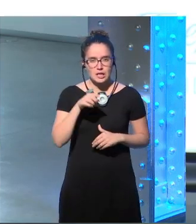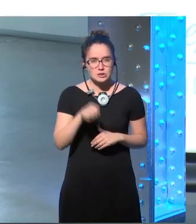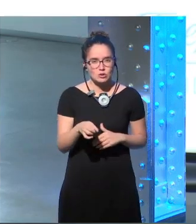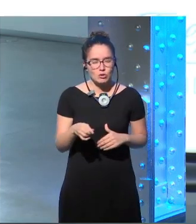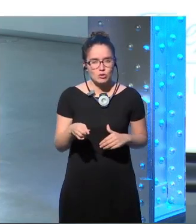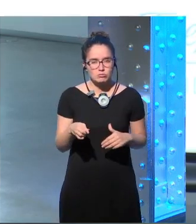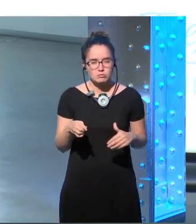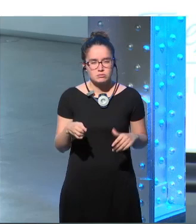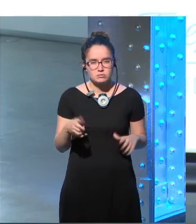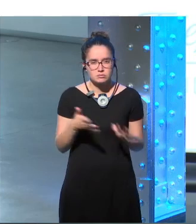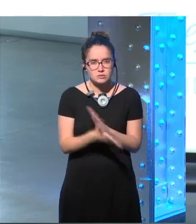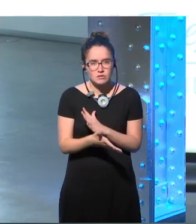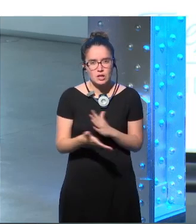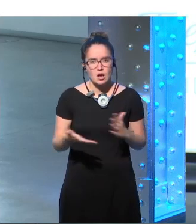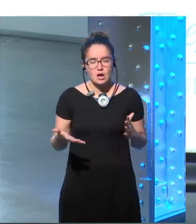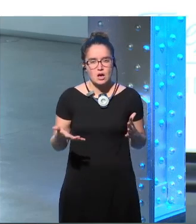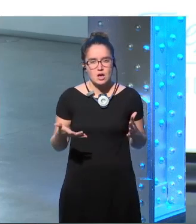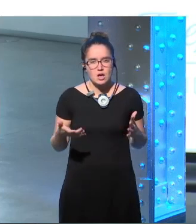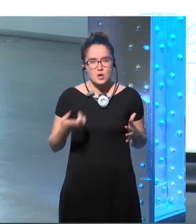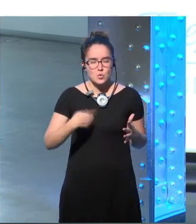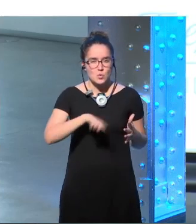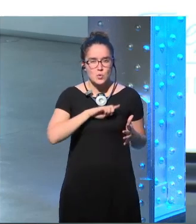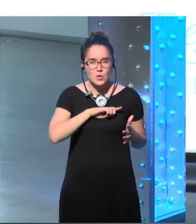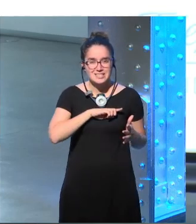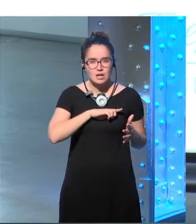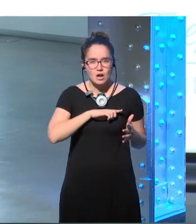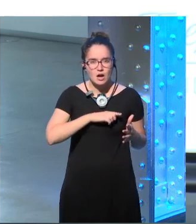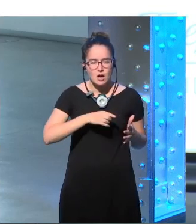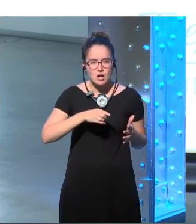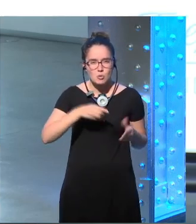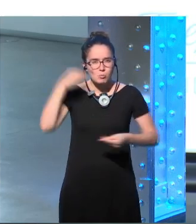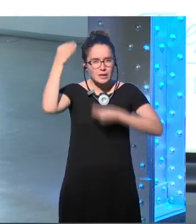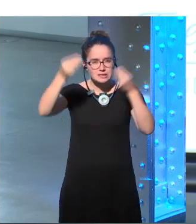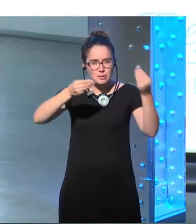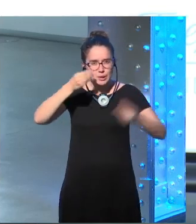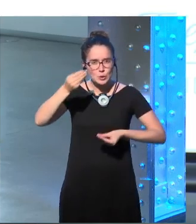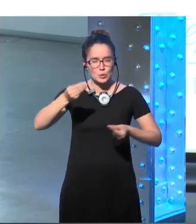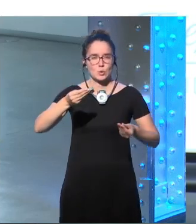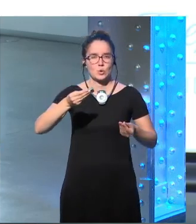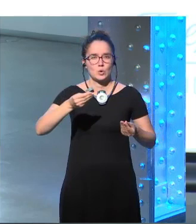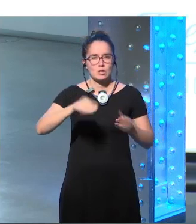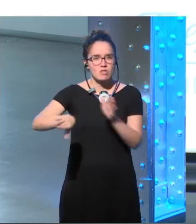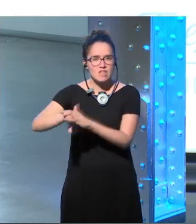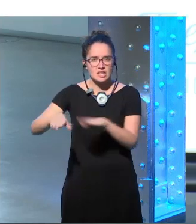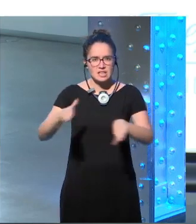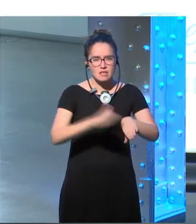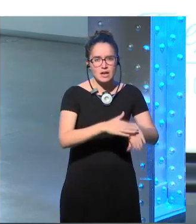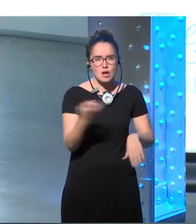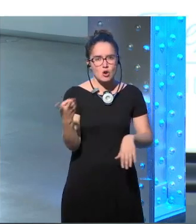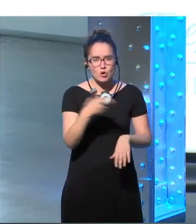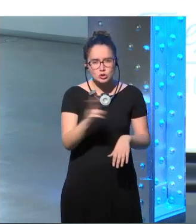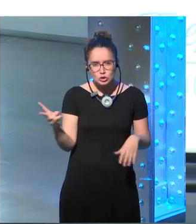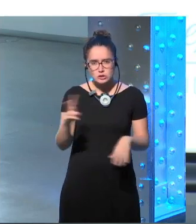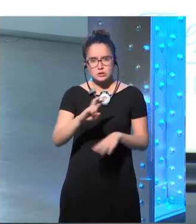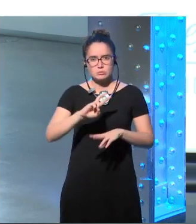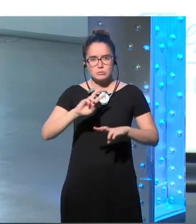ideologies on both the right and the left to their extremes, and it's led to growing polarization